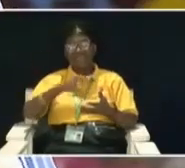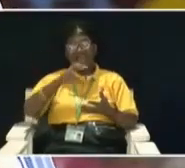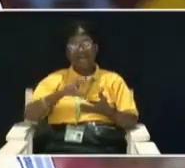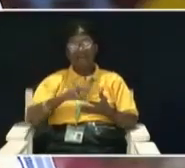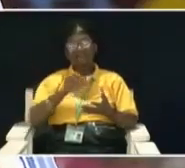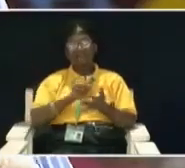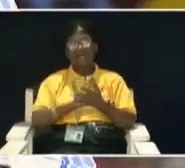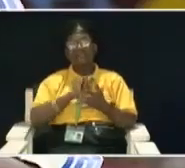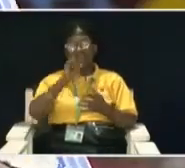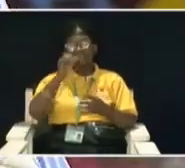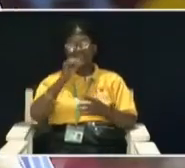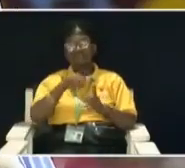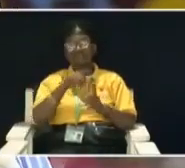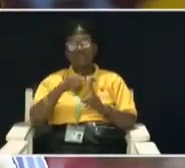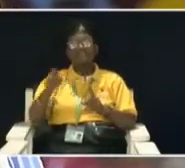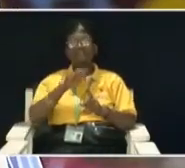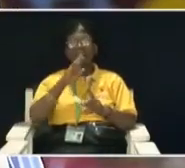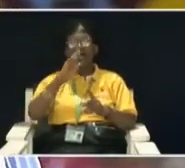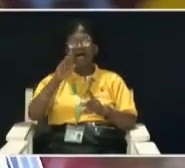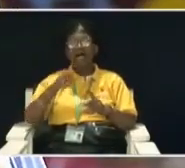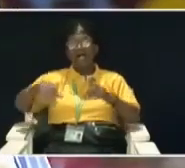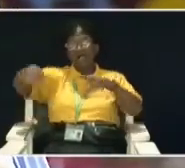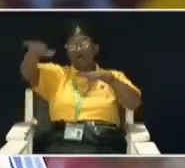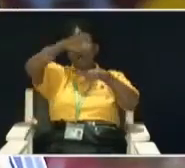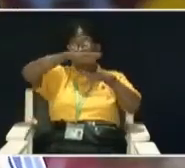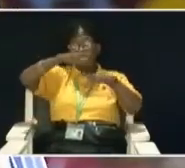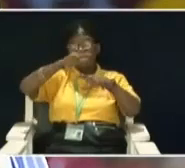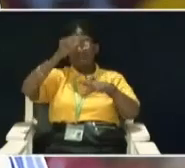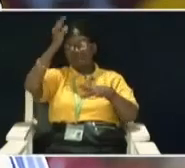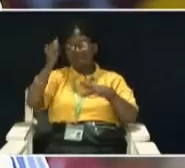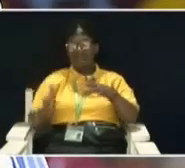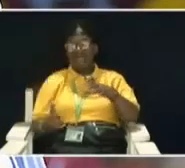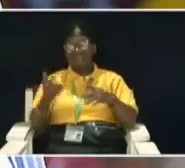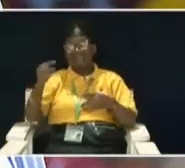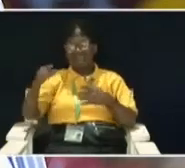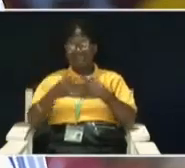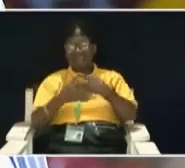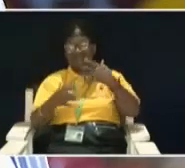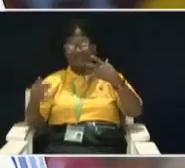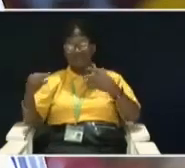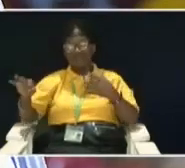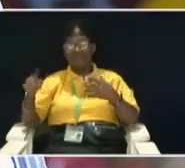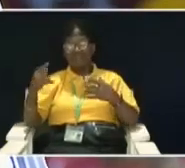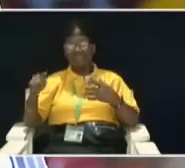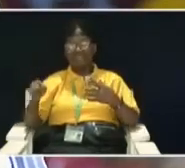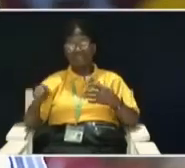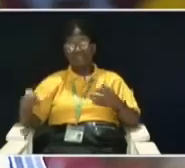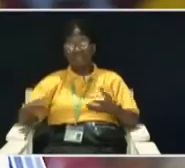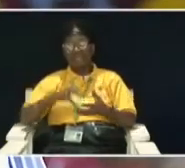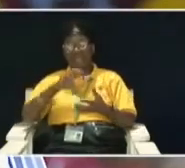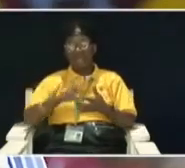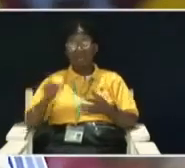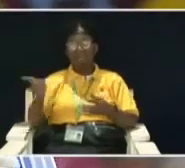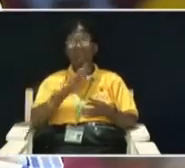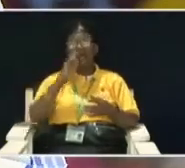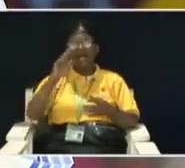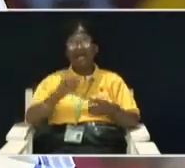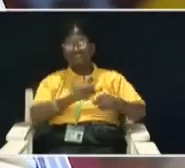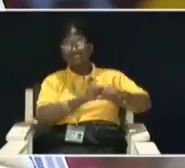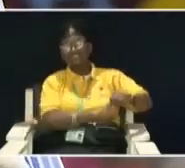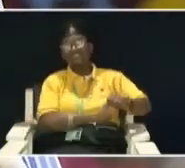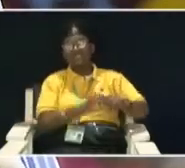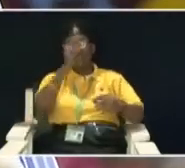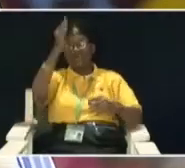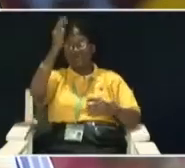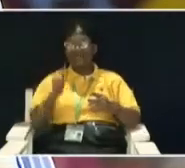the blood, you are shielded from the attacks of the devil. So I'm praying